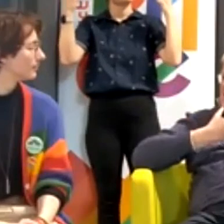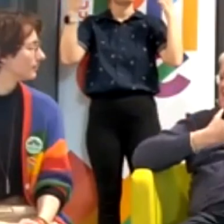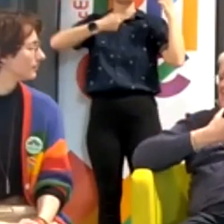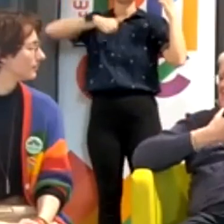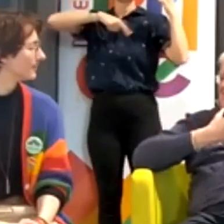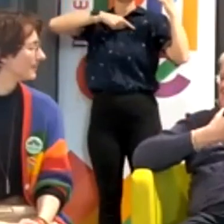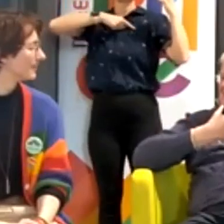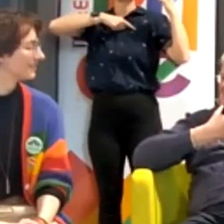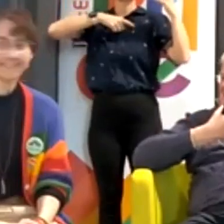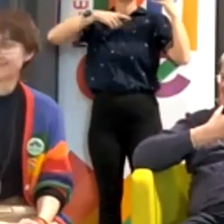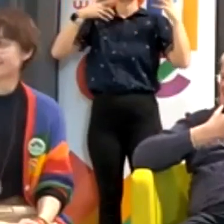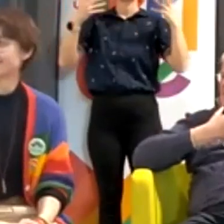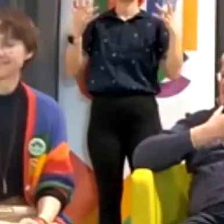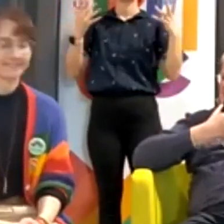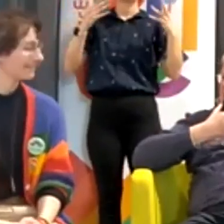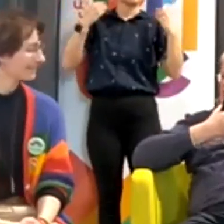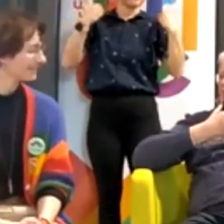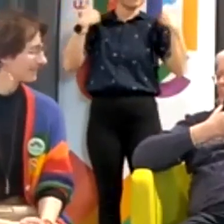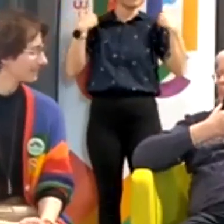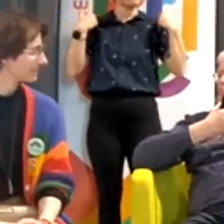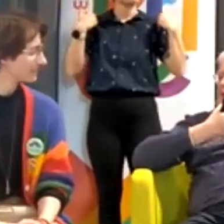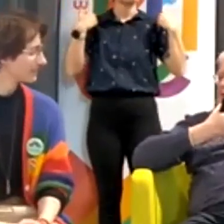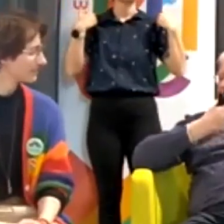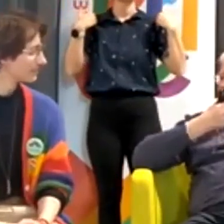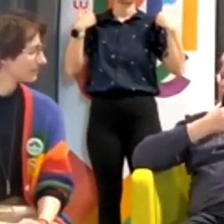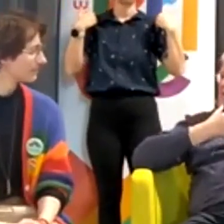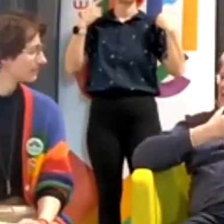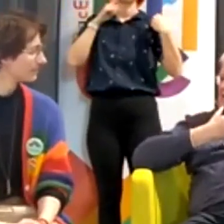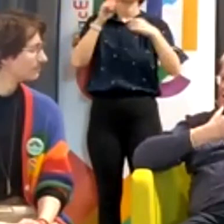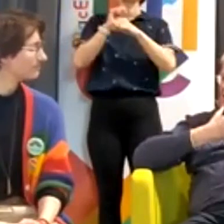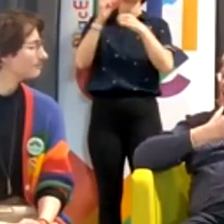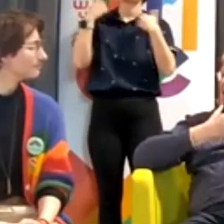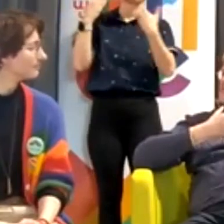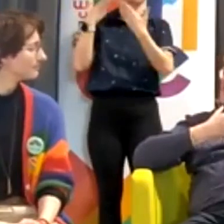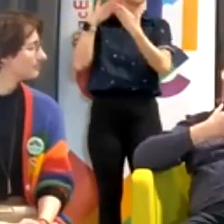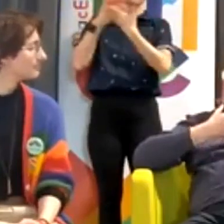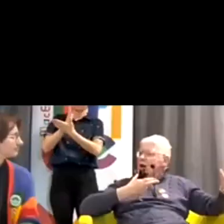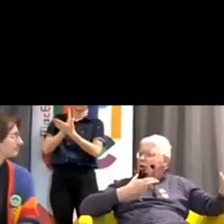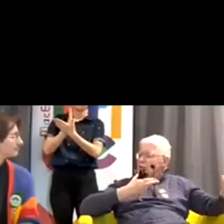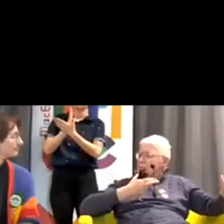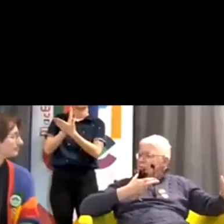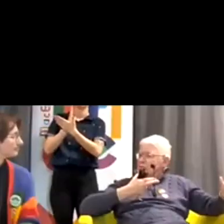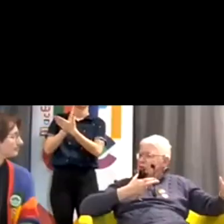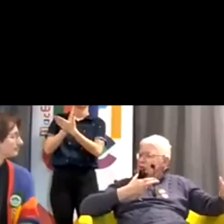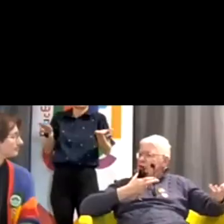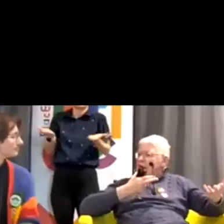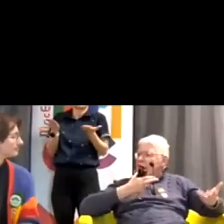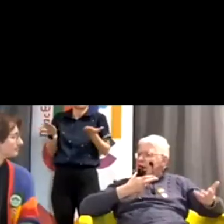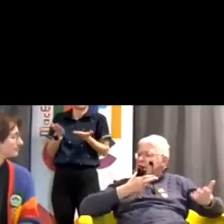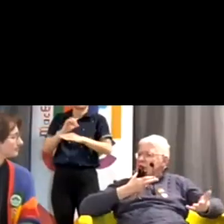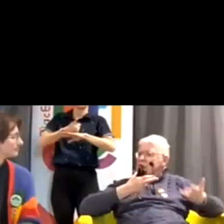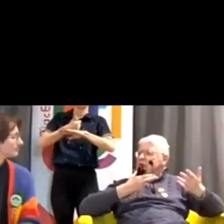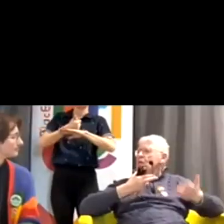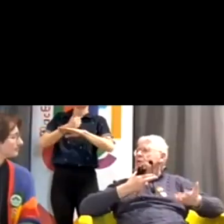we have as much right to be here as any other person.